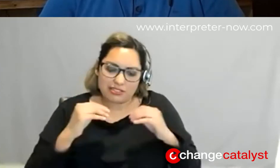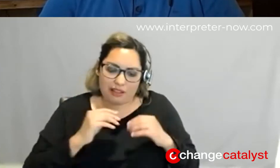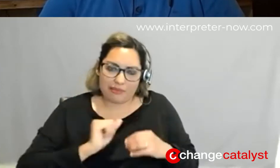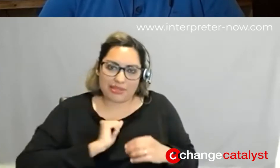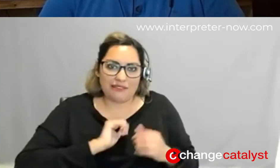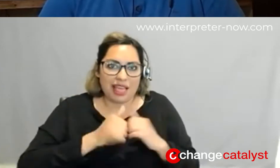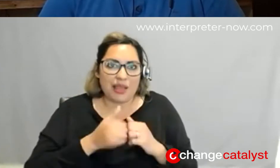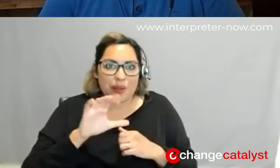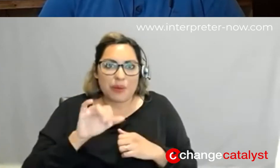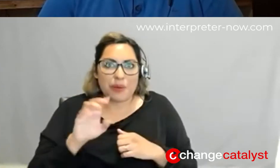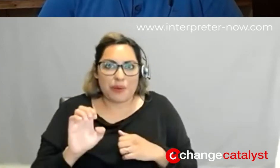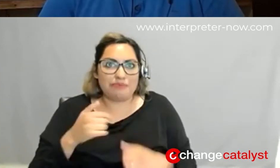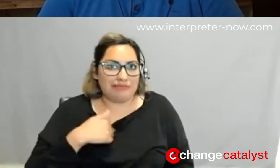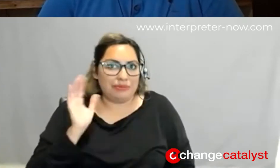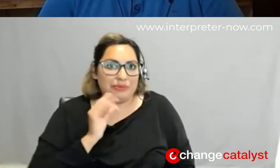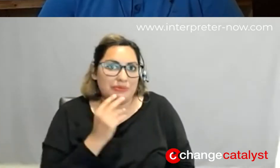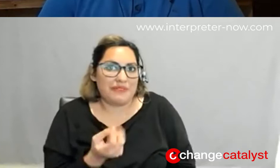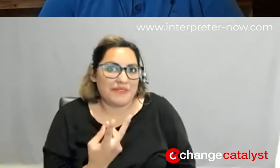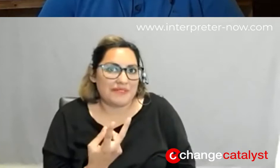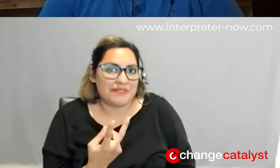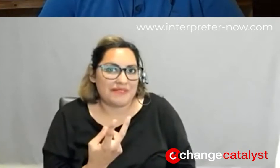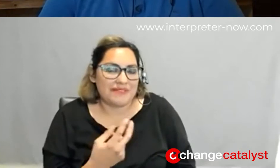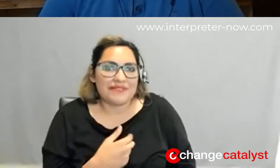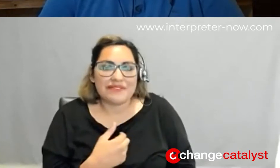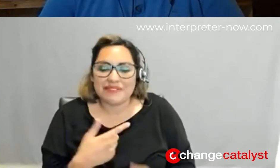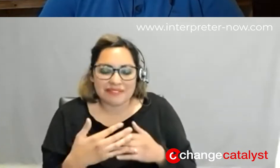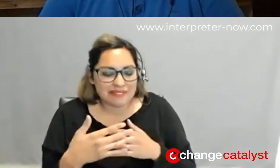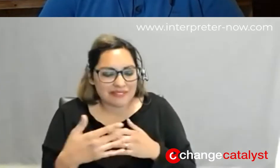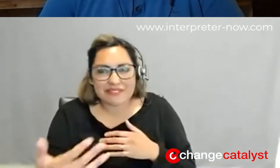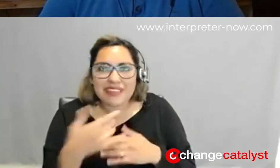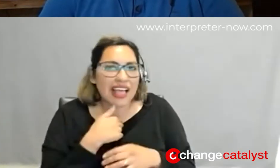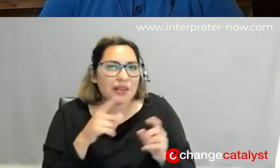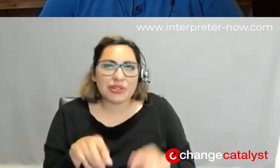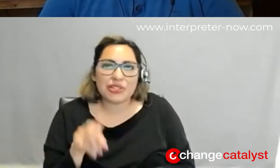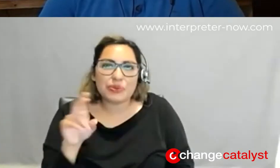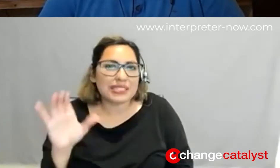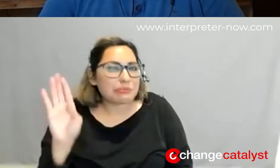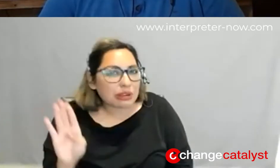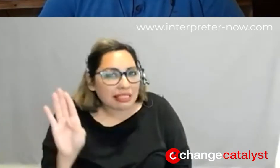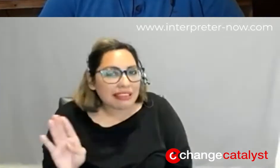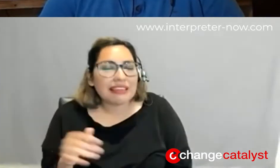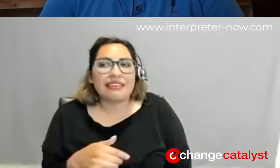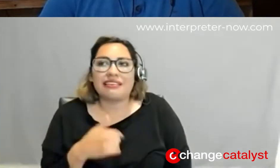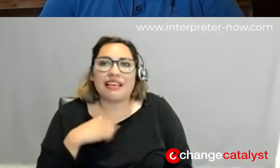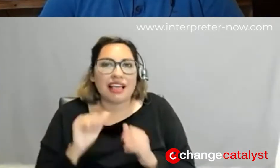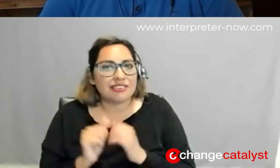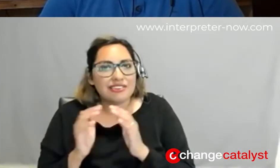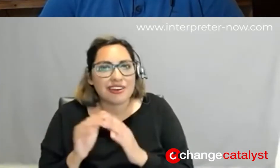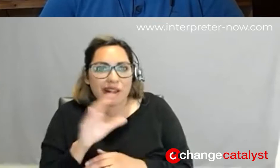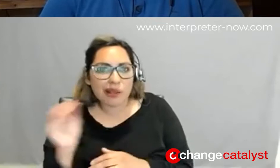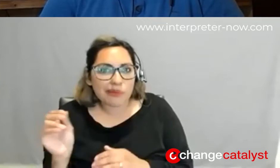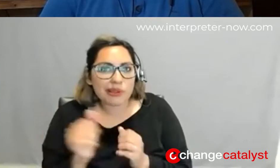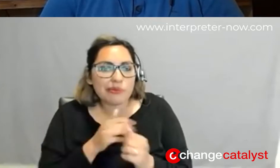I was 12. And there was just a series of things after that. I went to UC Berkeley. I started a company with my brother